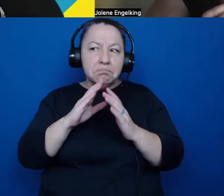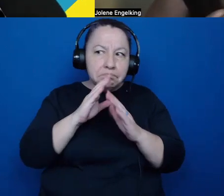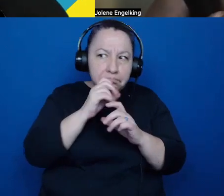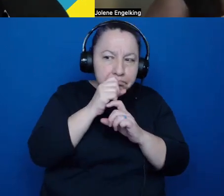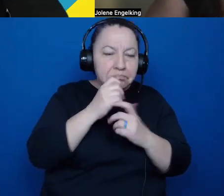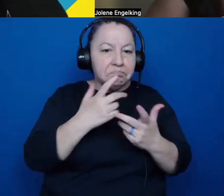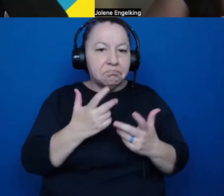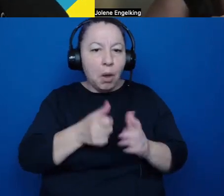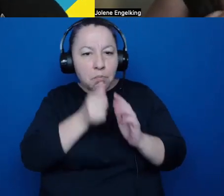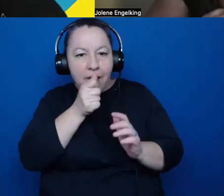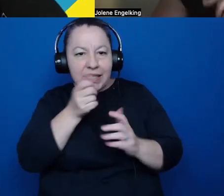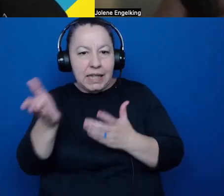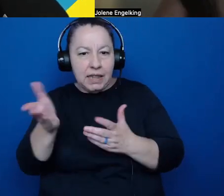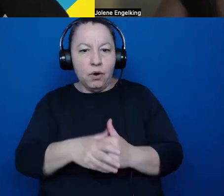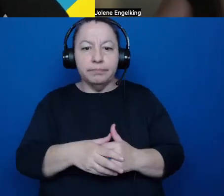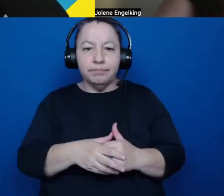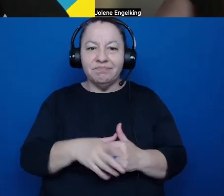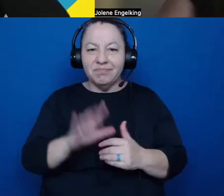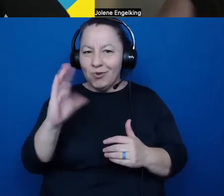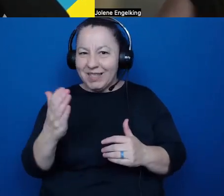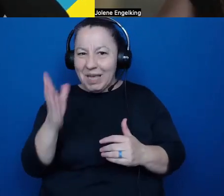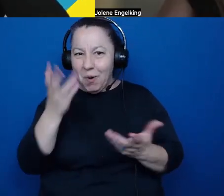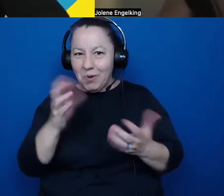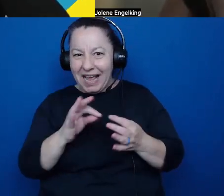so you look like you're going to say something, Shayla.